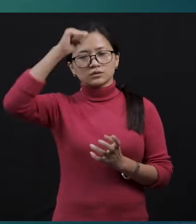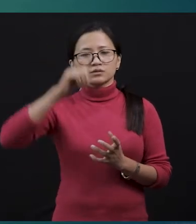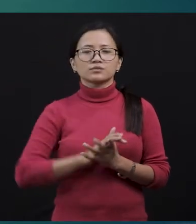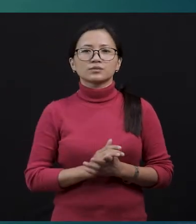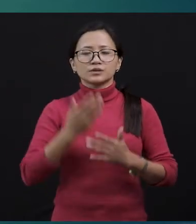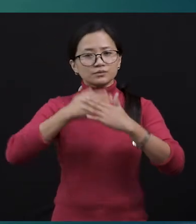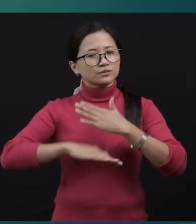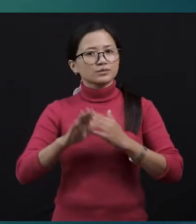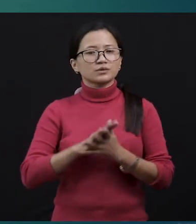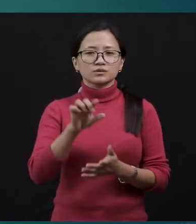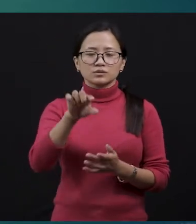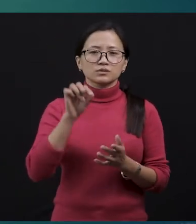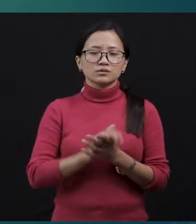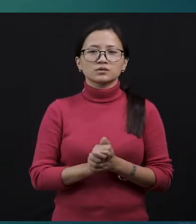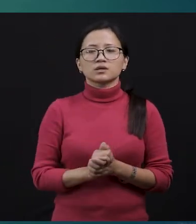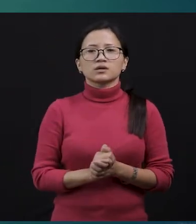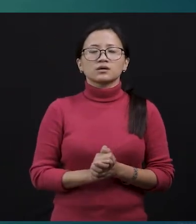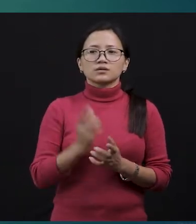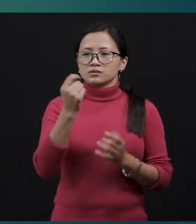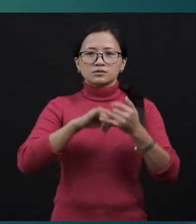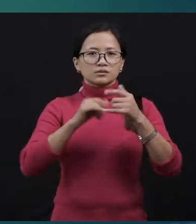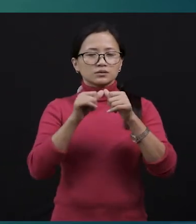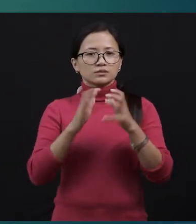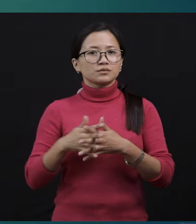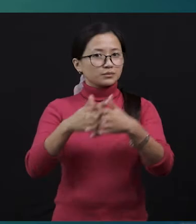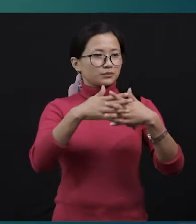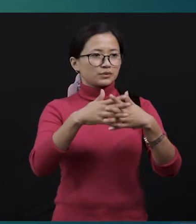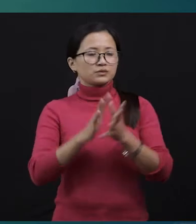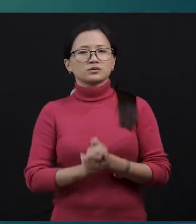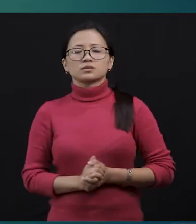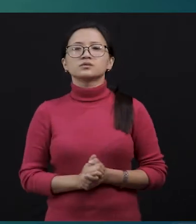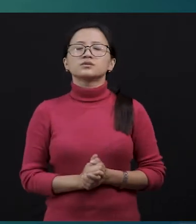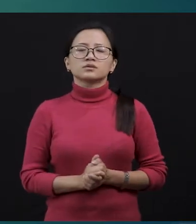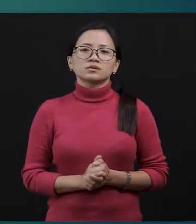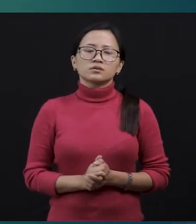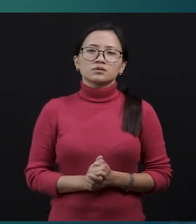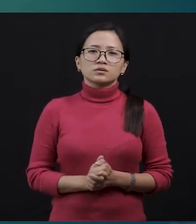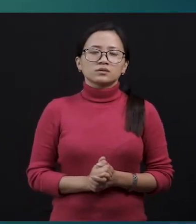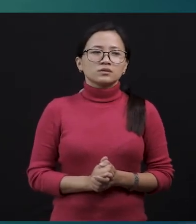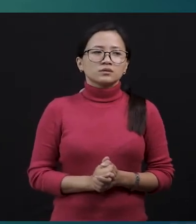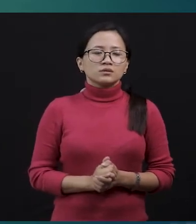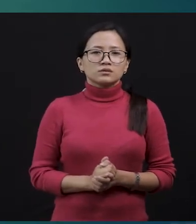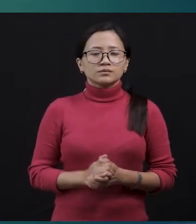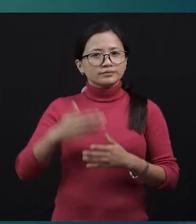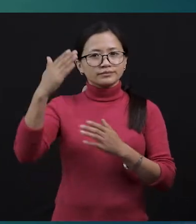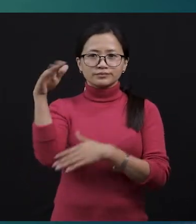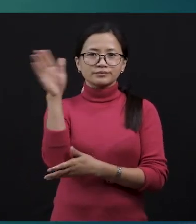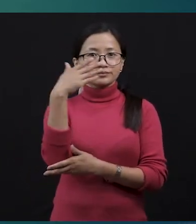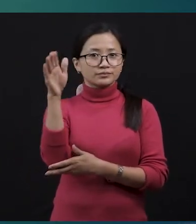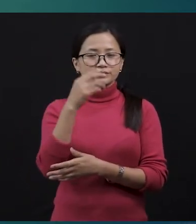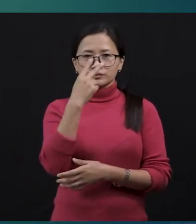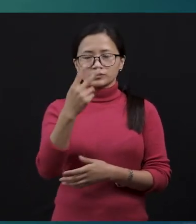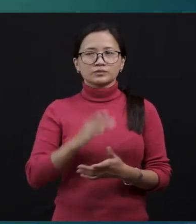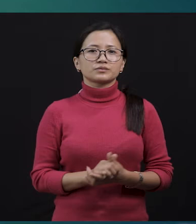birth, but took the citizenship of USA. And you see the flag of USA here, right? You see the flag of USA because